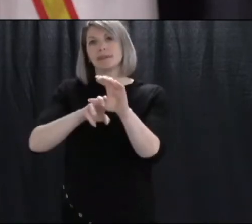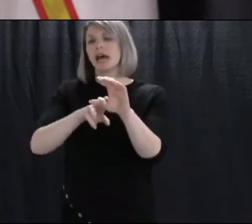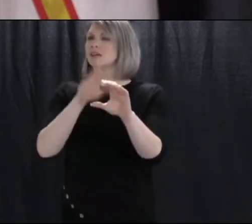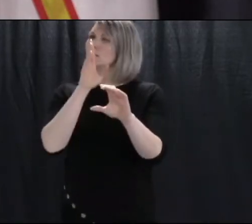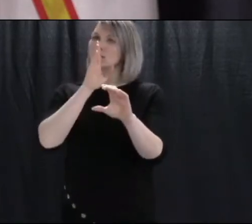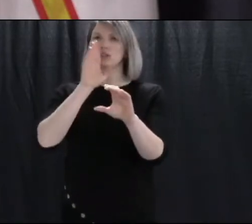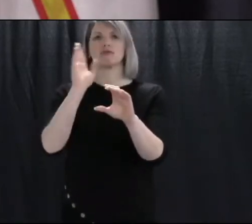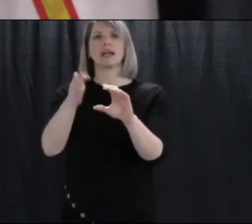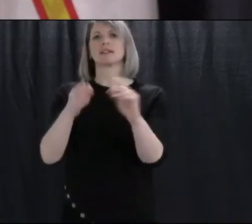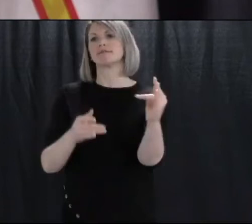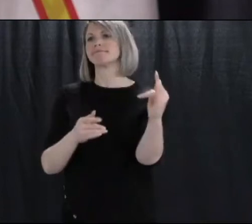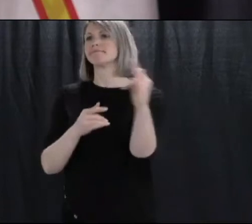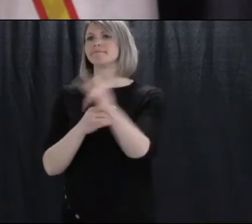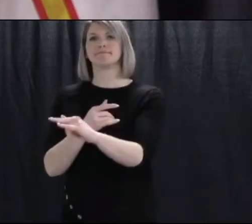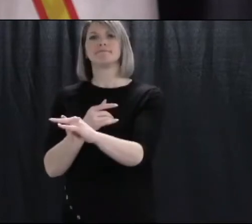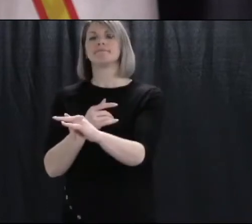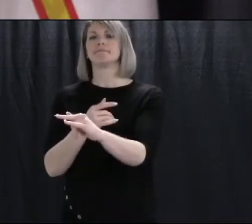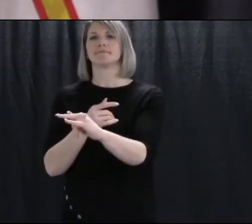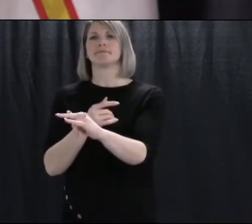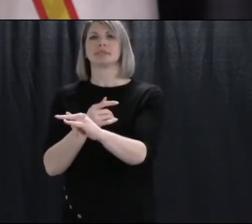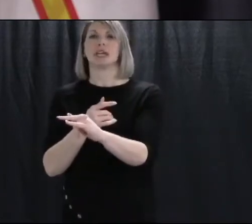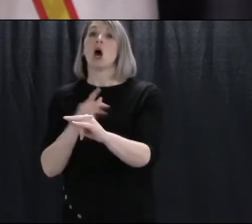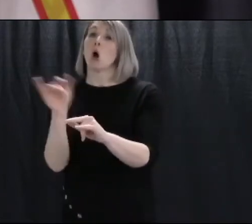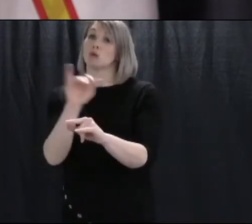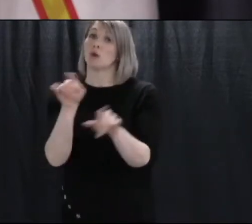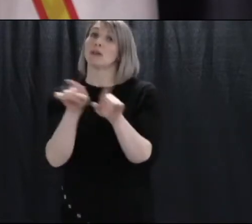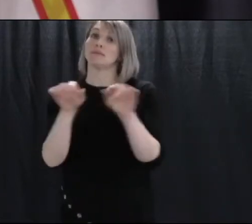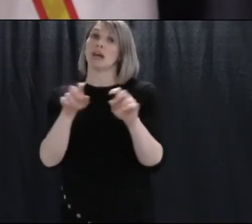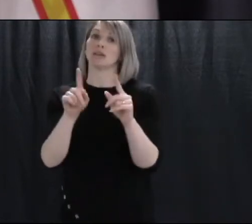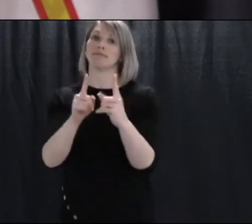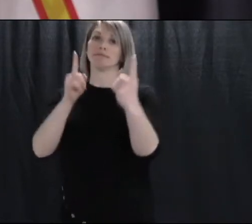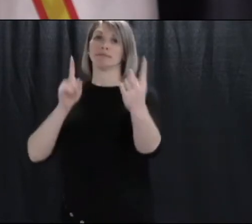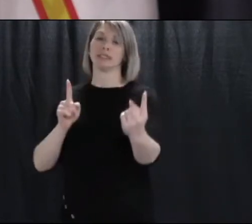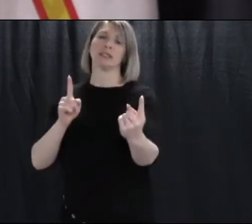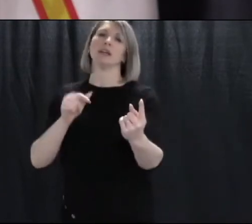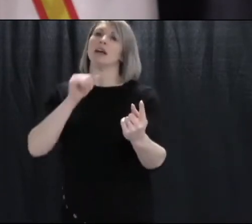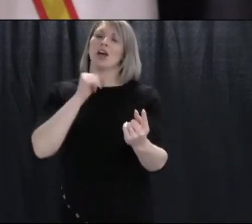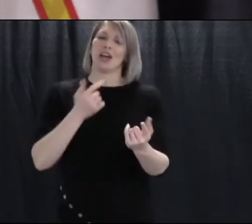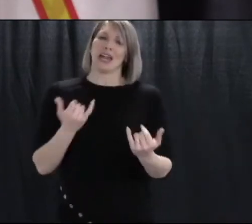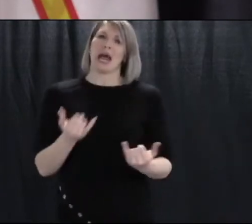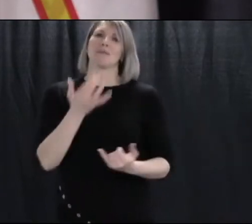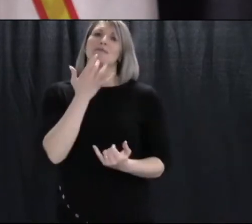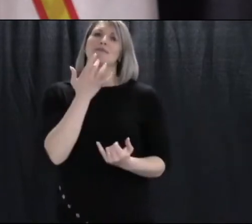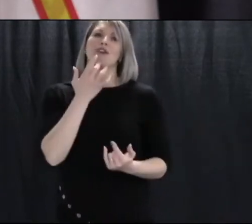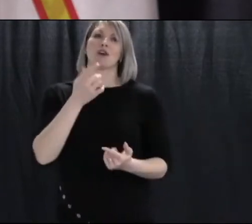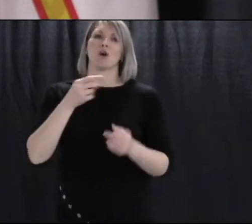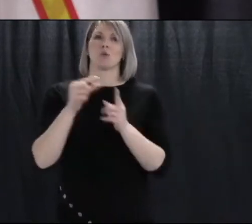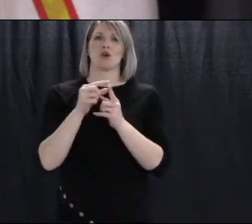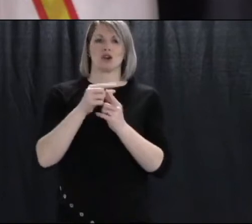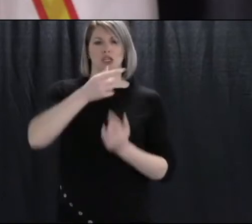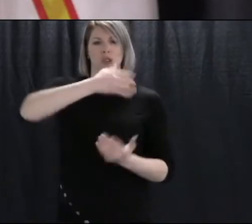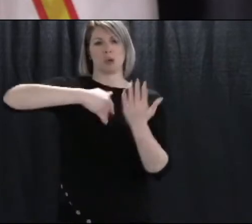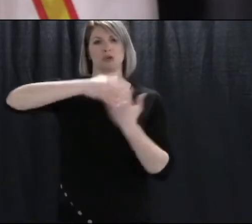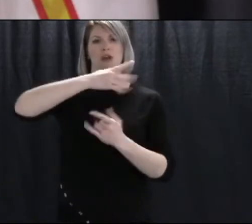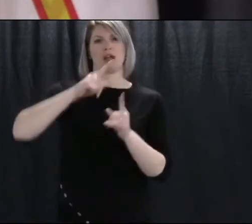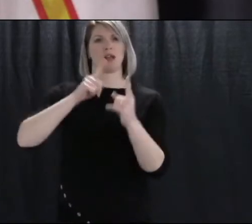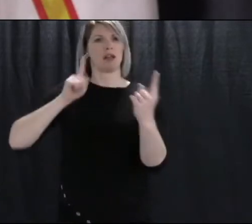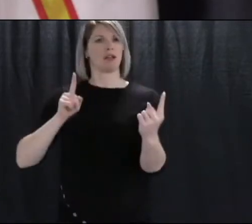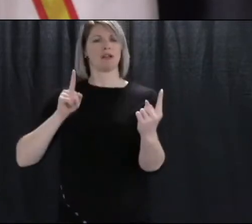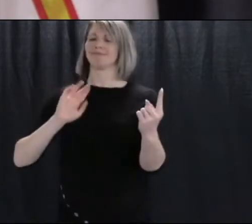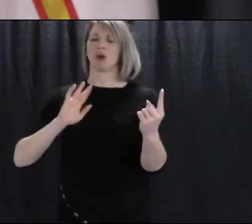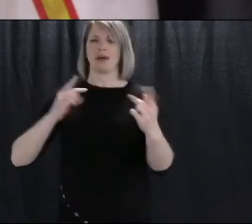charter with social distancing, or as John's been saying now, physical distancing within the airplane. So there are